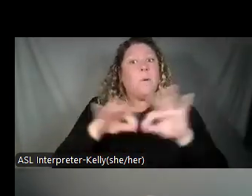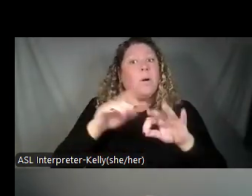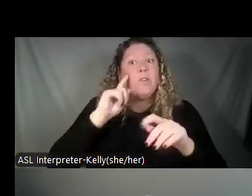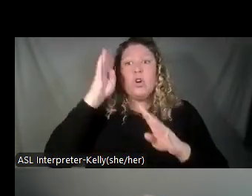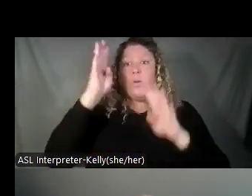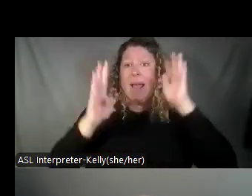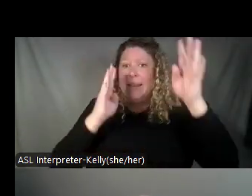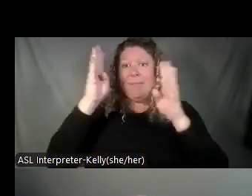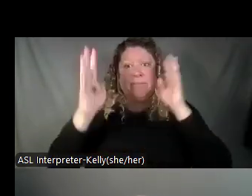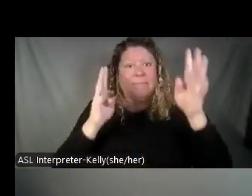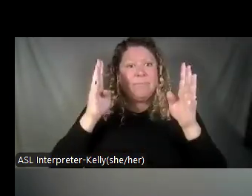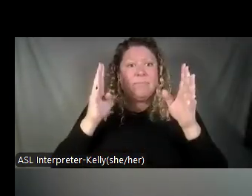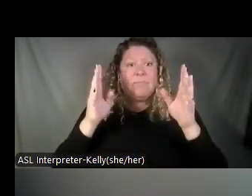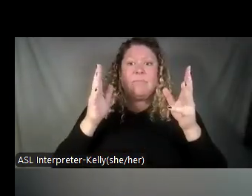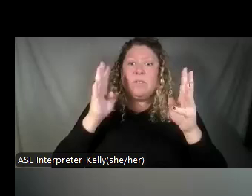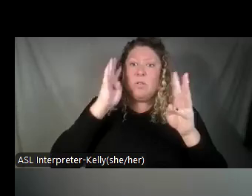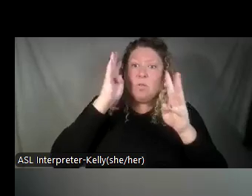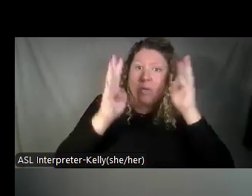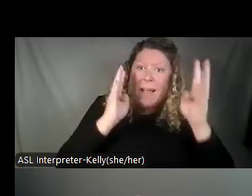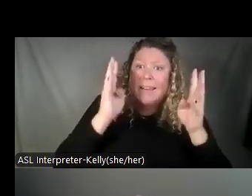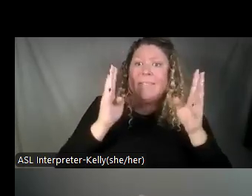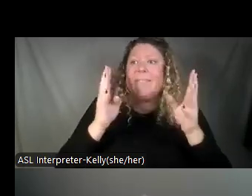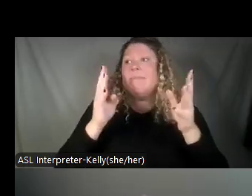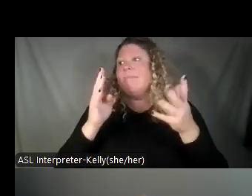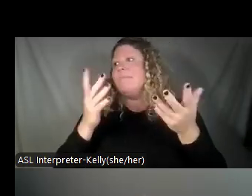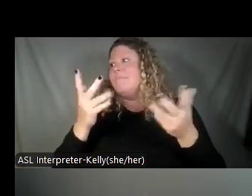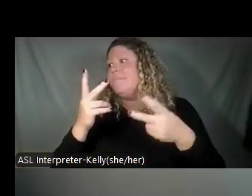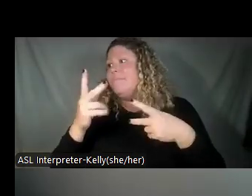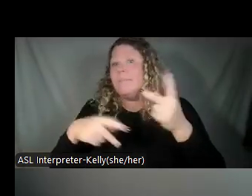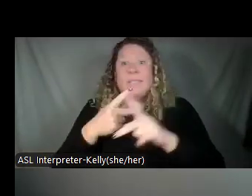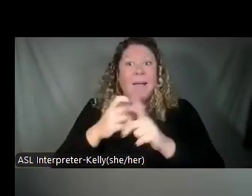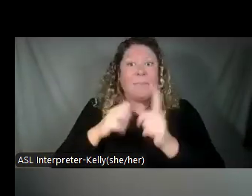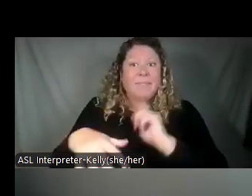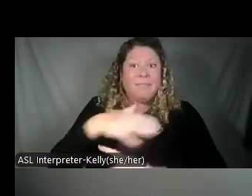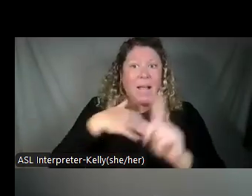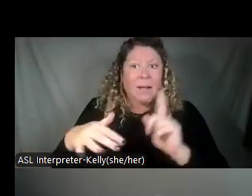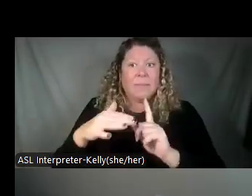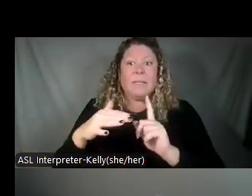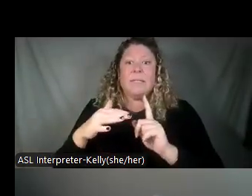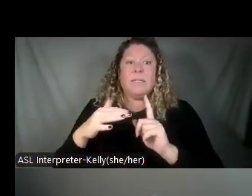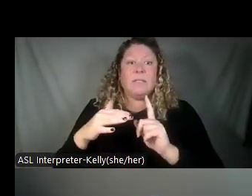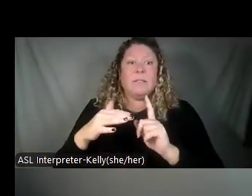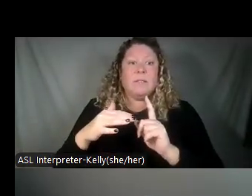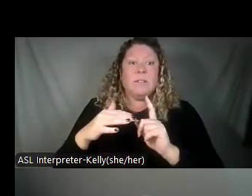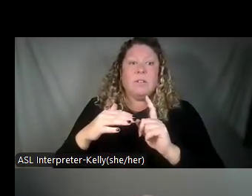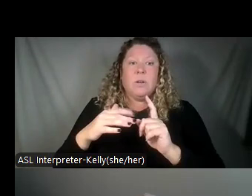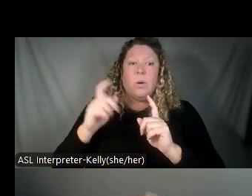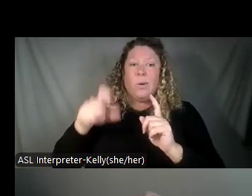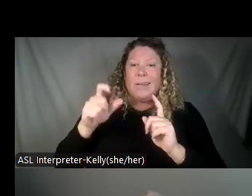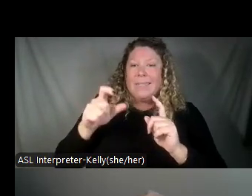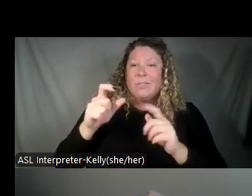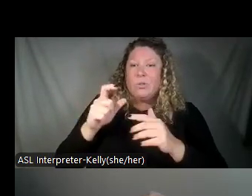talking about innovative and creative type of environments, we need to be able to share knowledge and